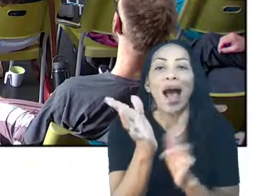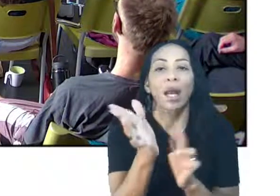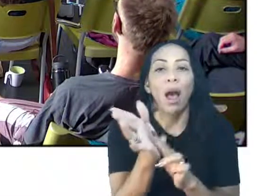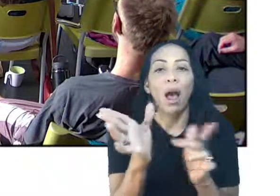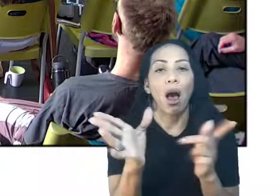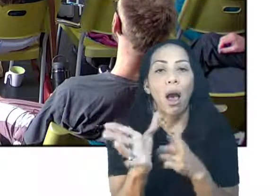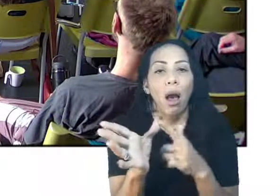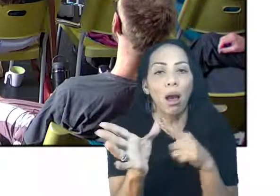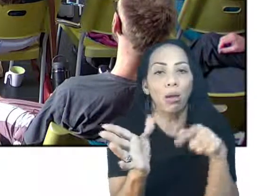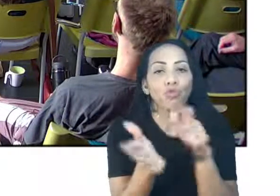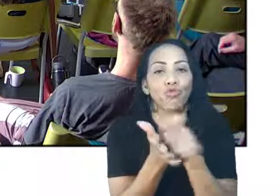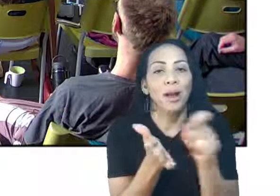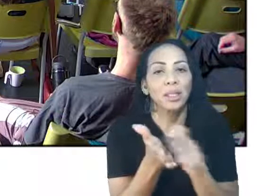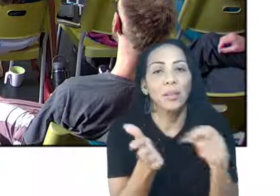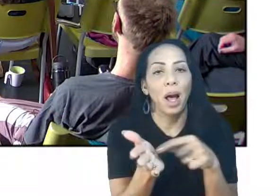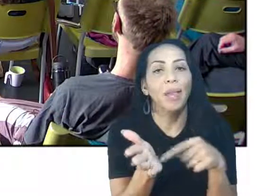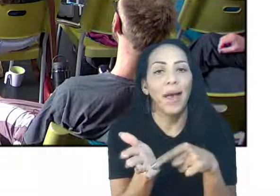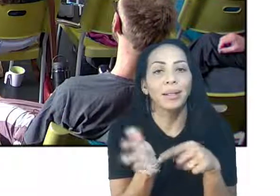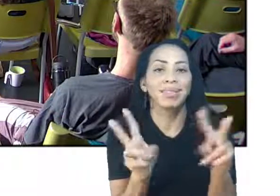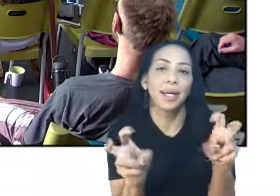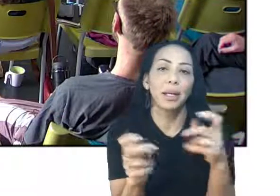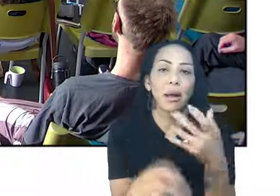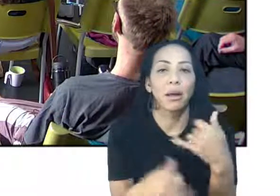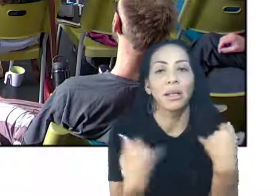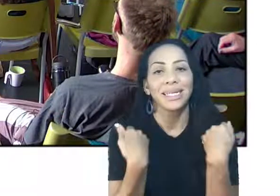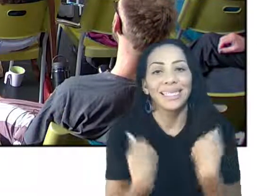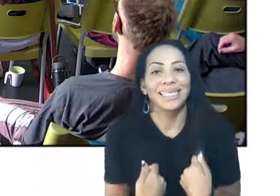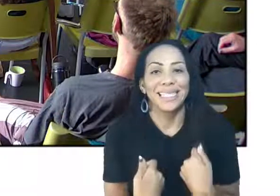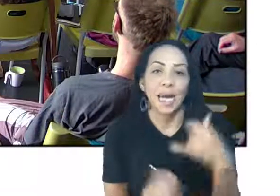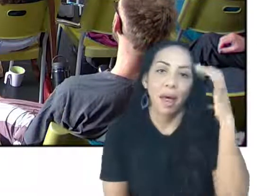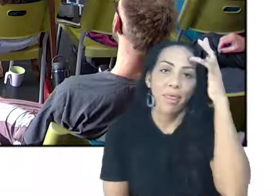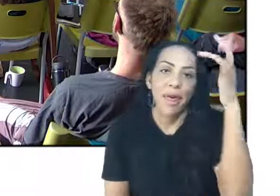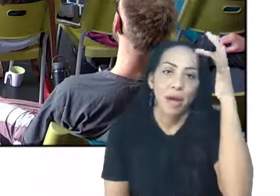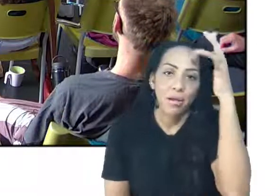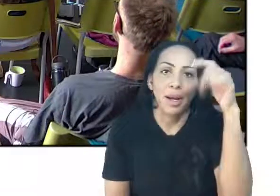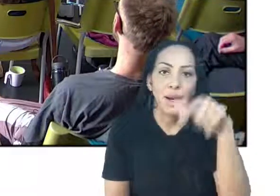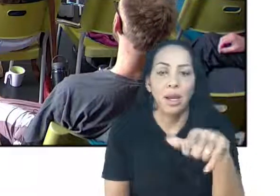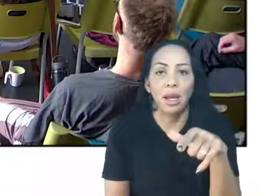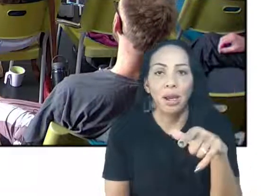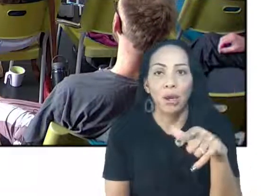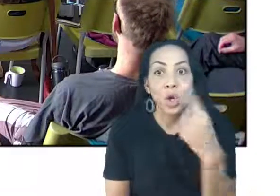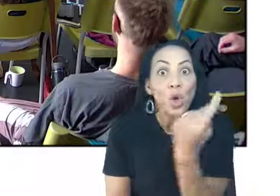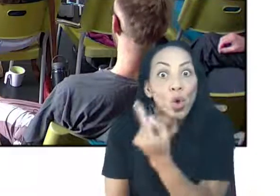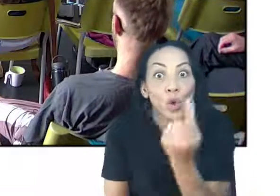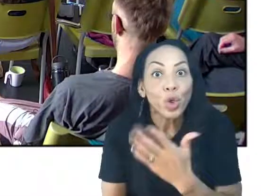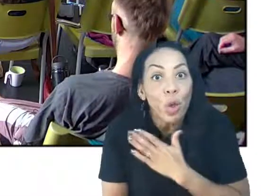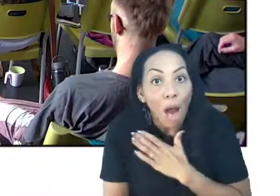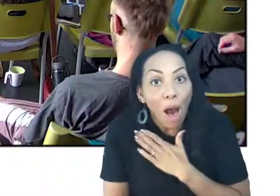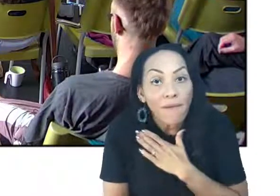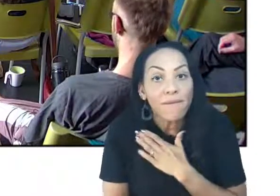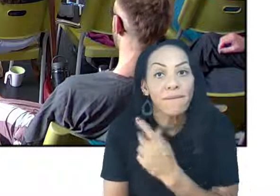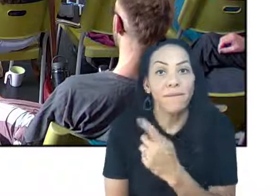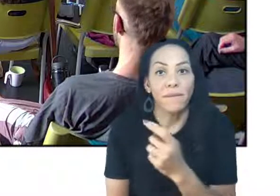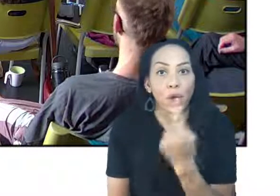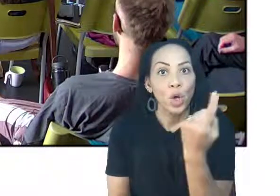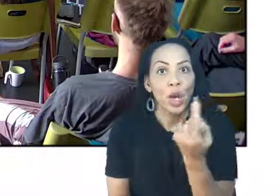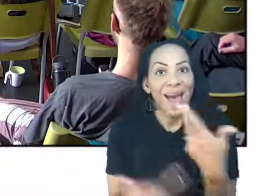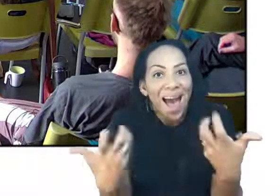that like who you love, how you rest, when you rest, how long you rest for, all those things are really political, and